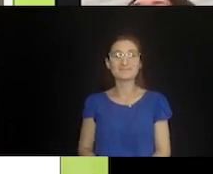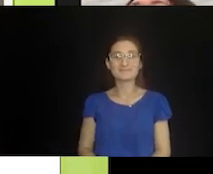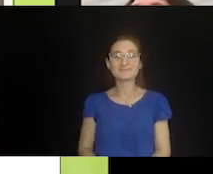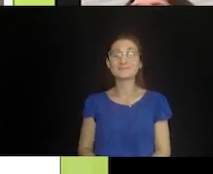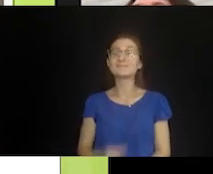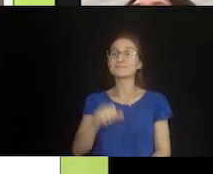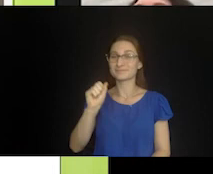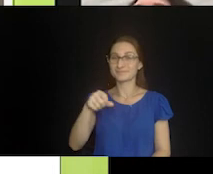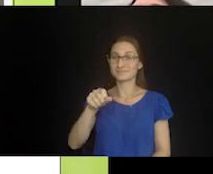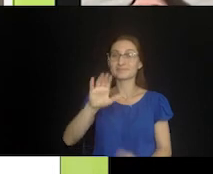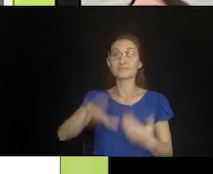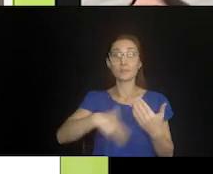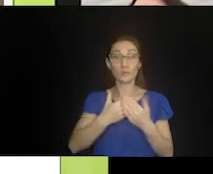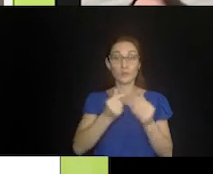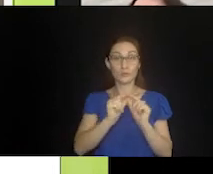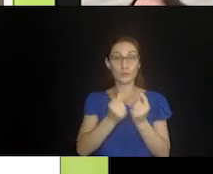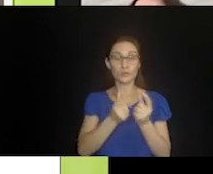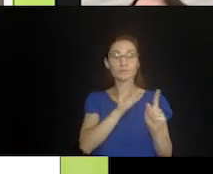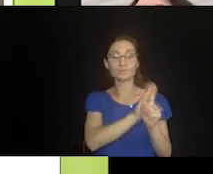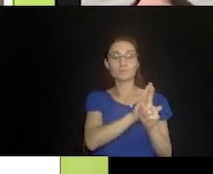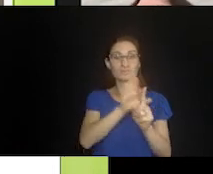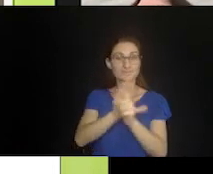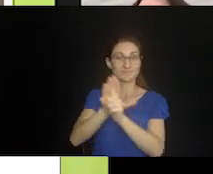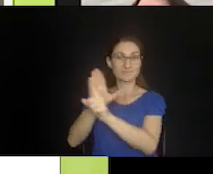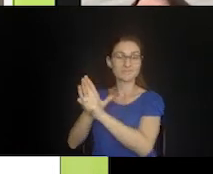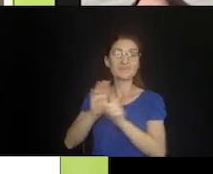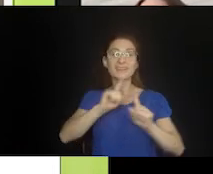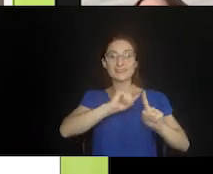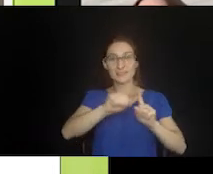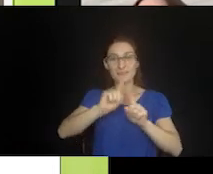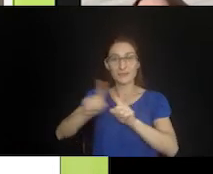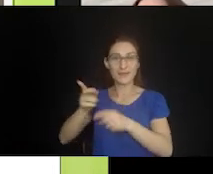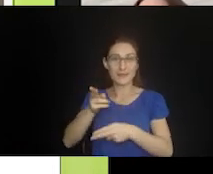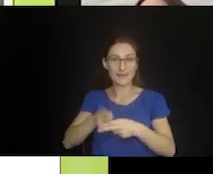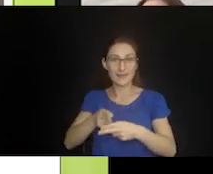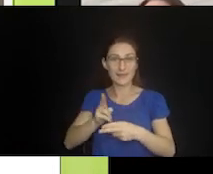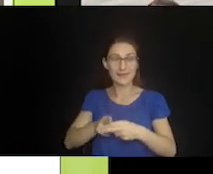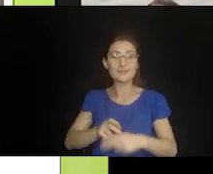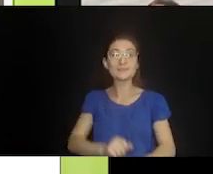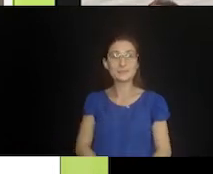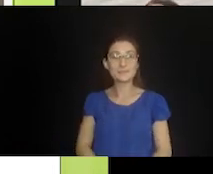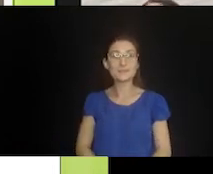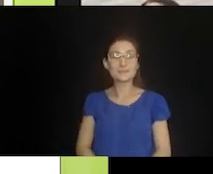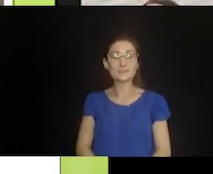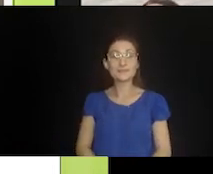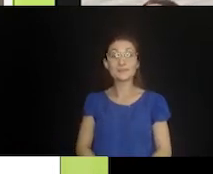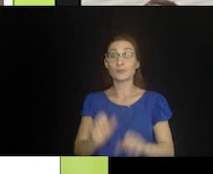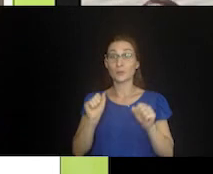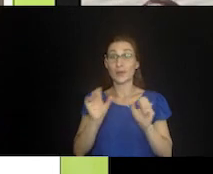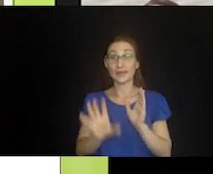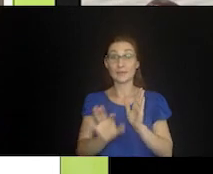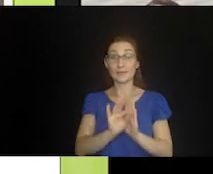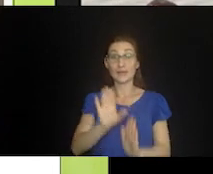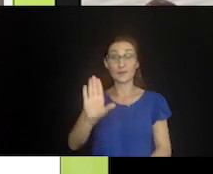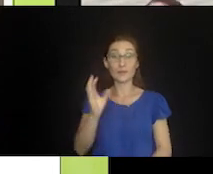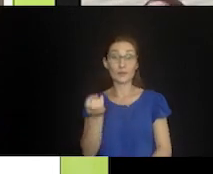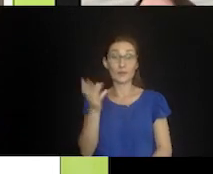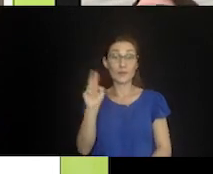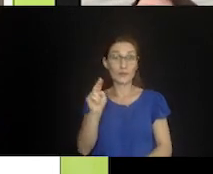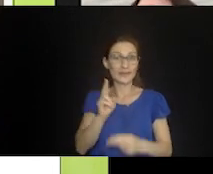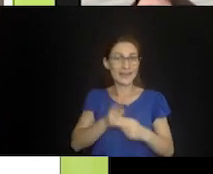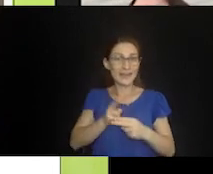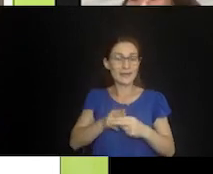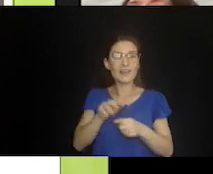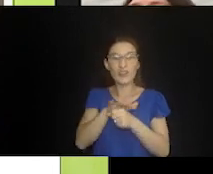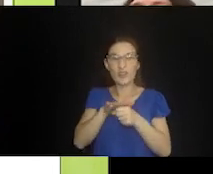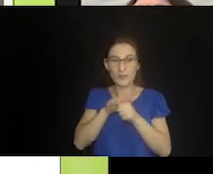well. So, but yes, all of our groups have different names, and that you're allowed